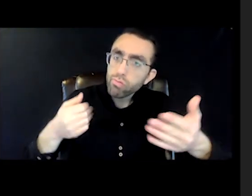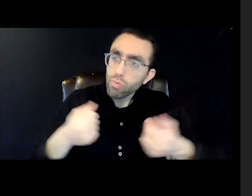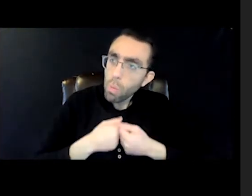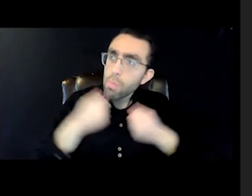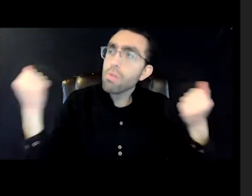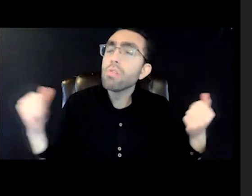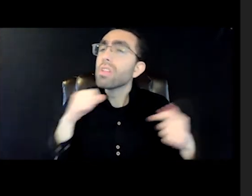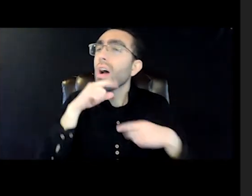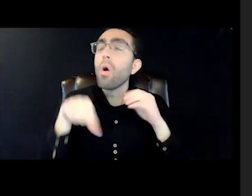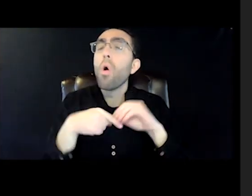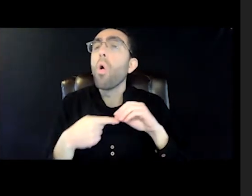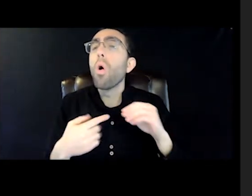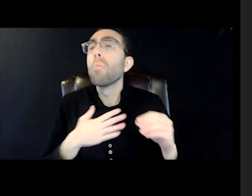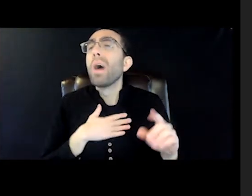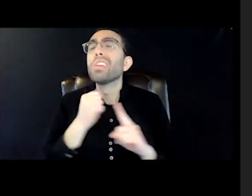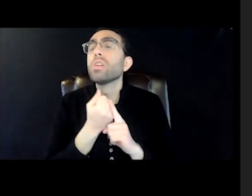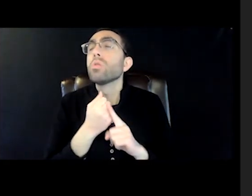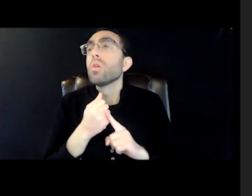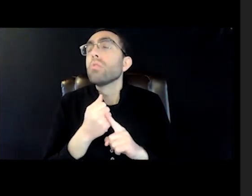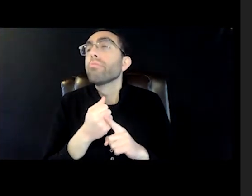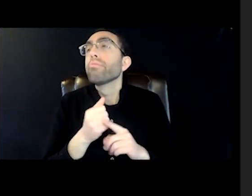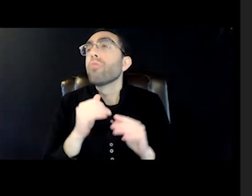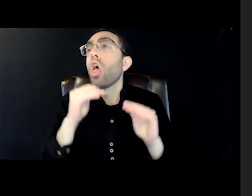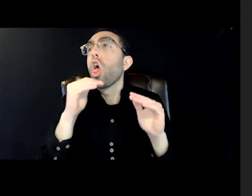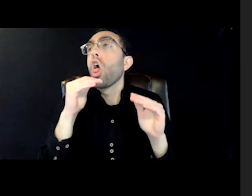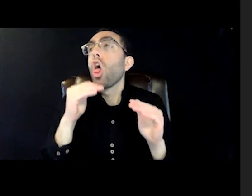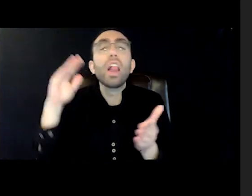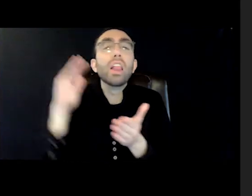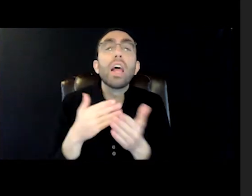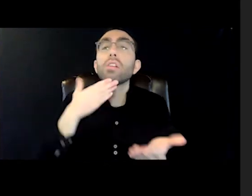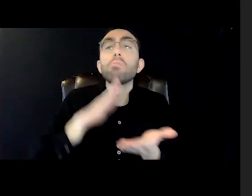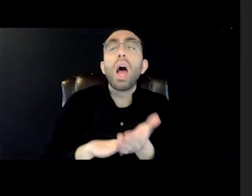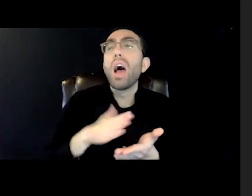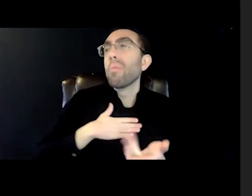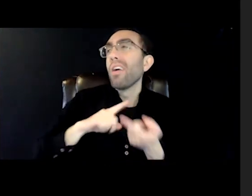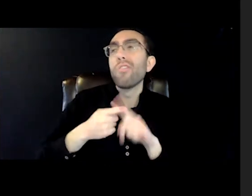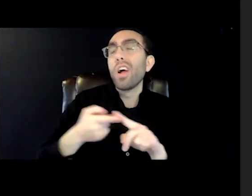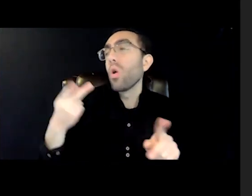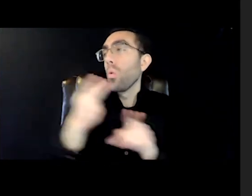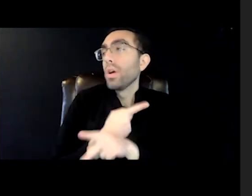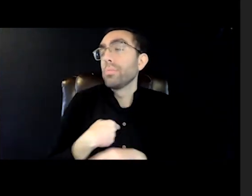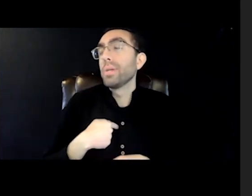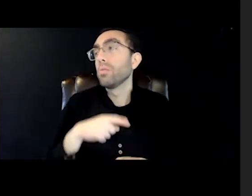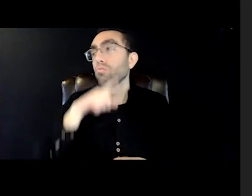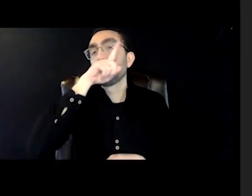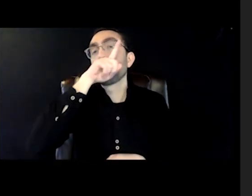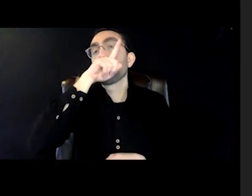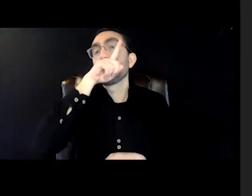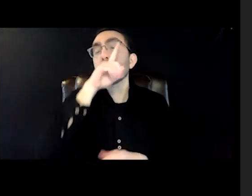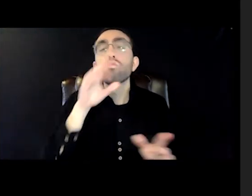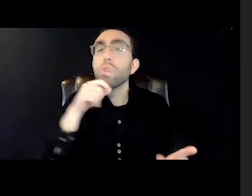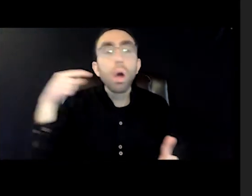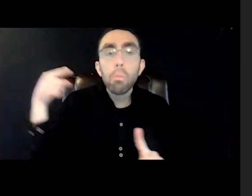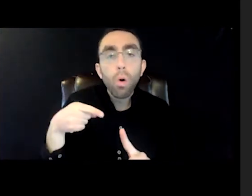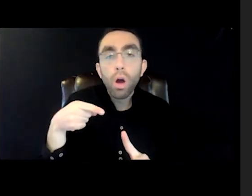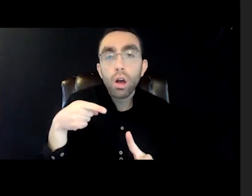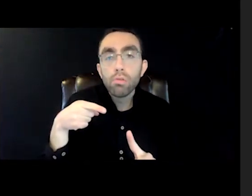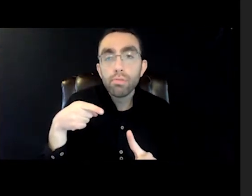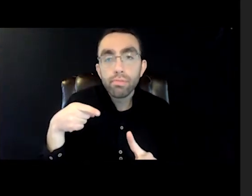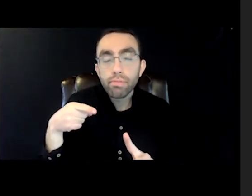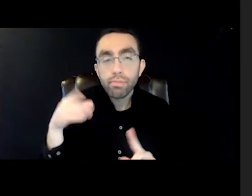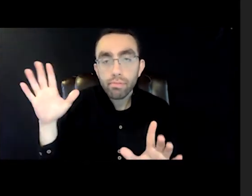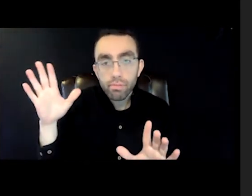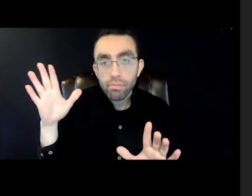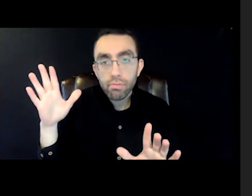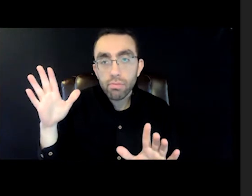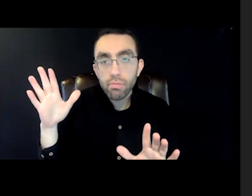about, my situation wasn't as bad as my friend's situation, so like I'm not going to say anything at all, right?